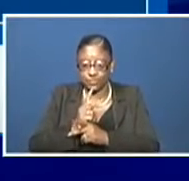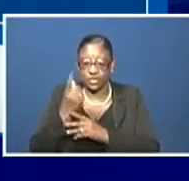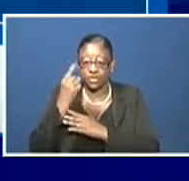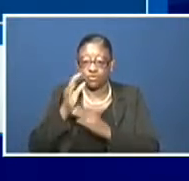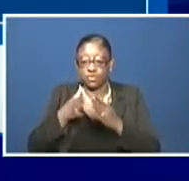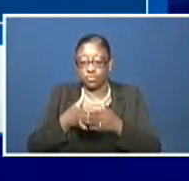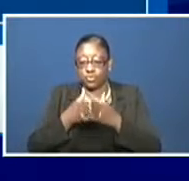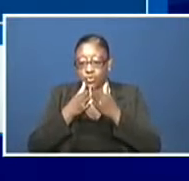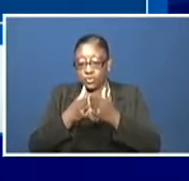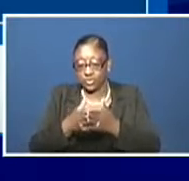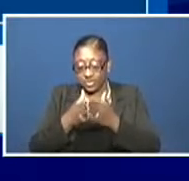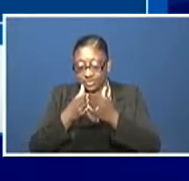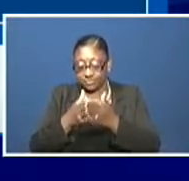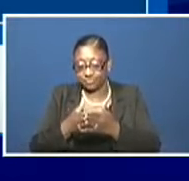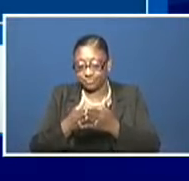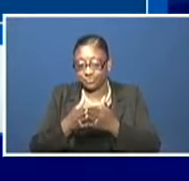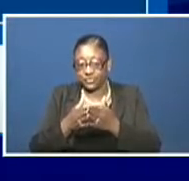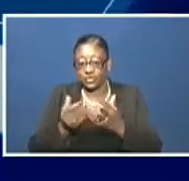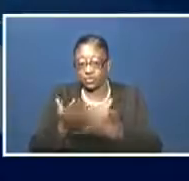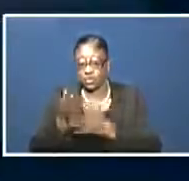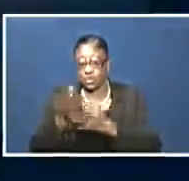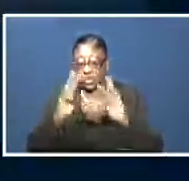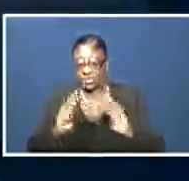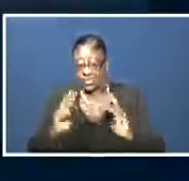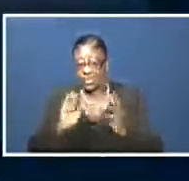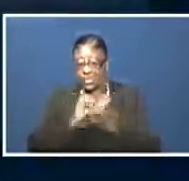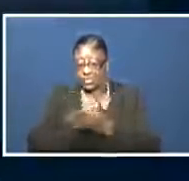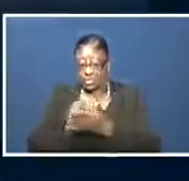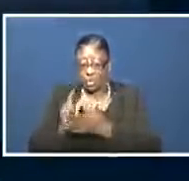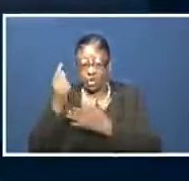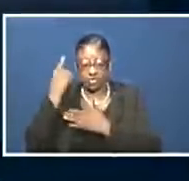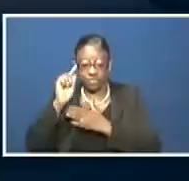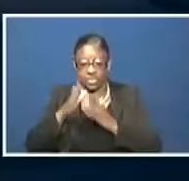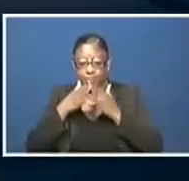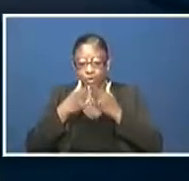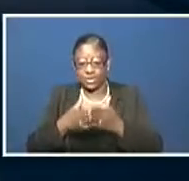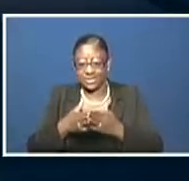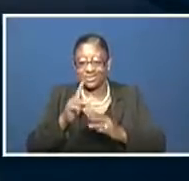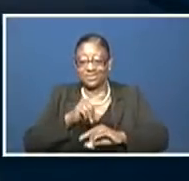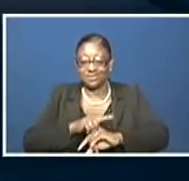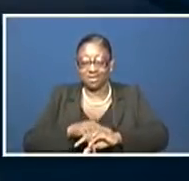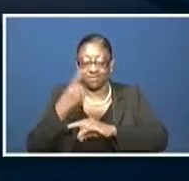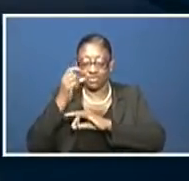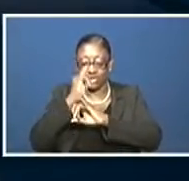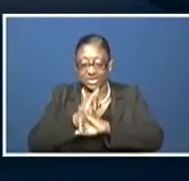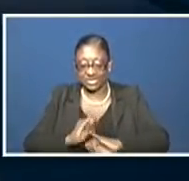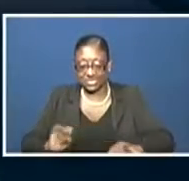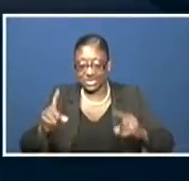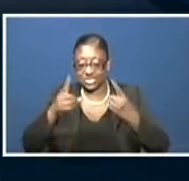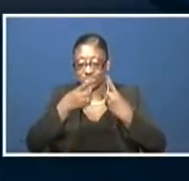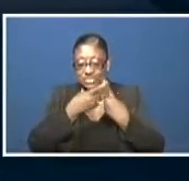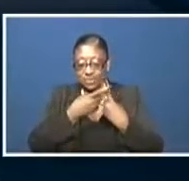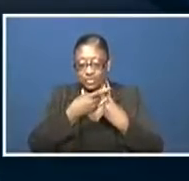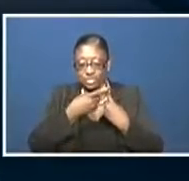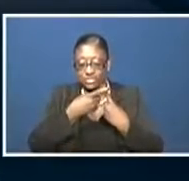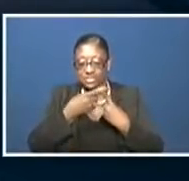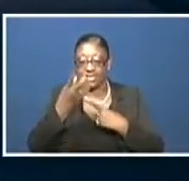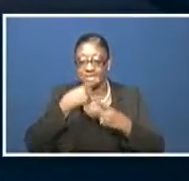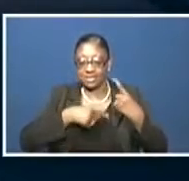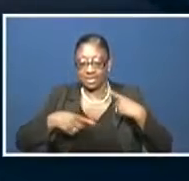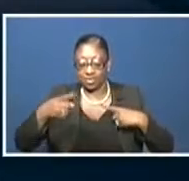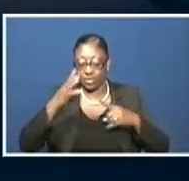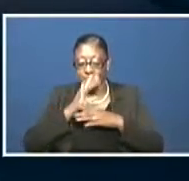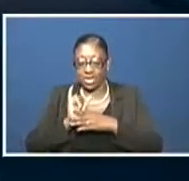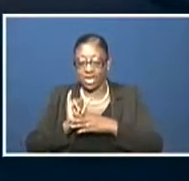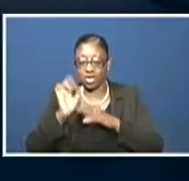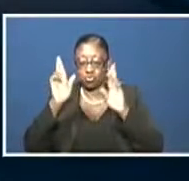boaters in the central and southeastern islands through Wednesday. That's going to do it for your boating forecast. It's time now for your international temperatures, and they are brought to you